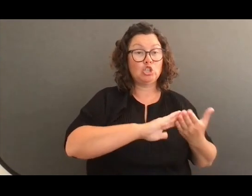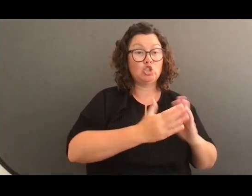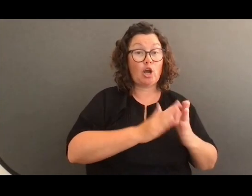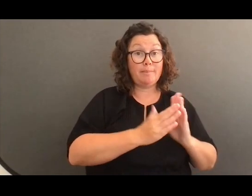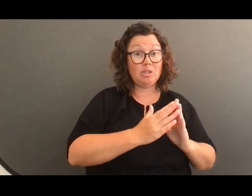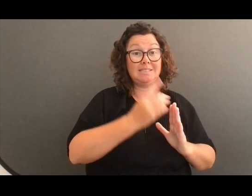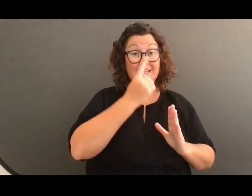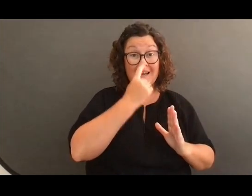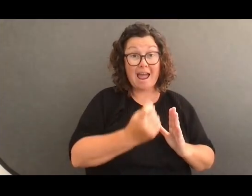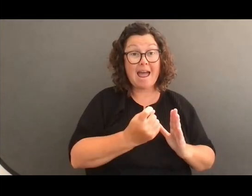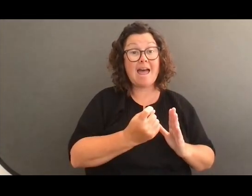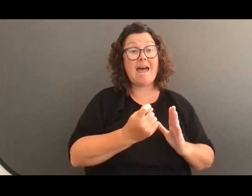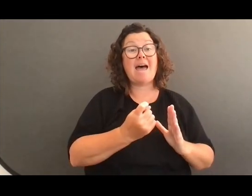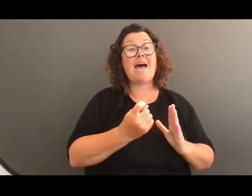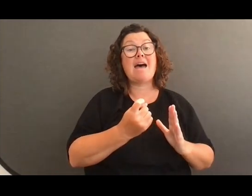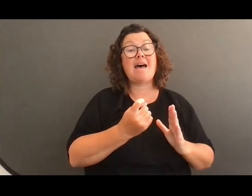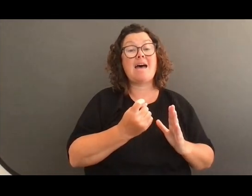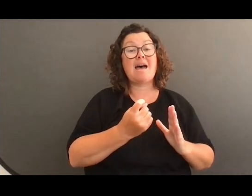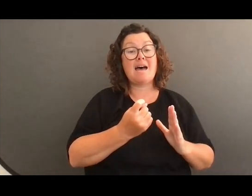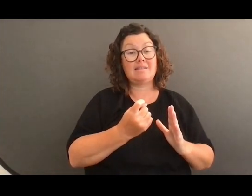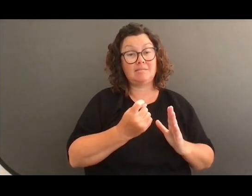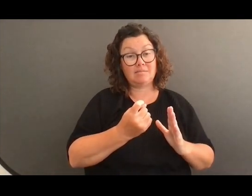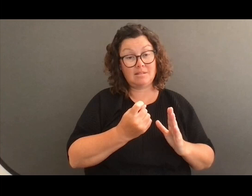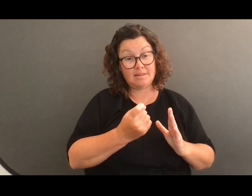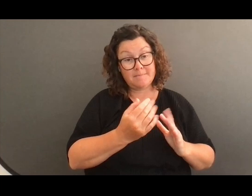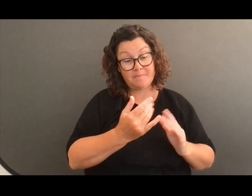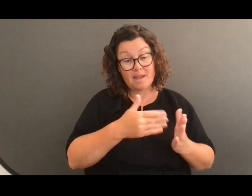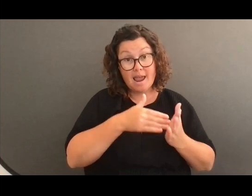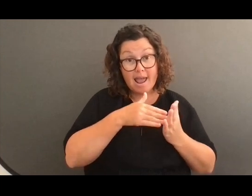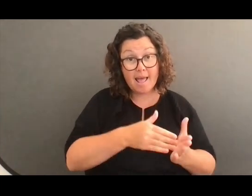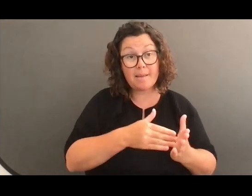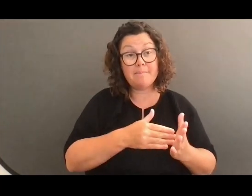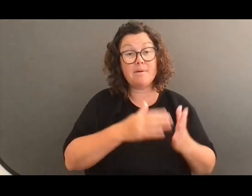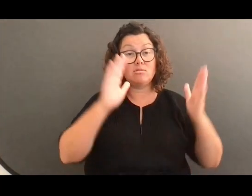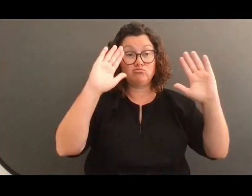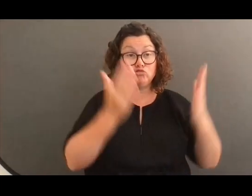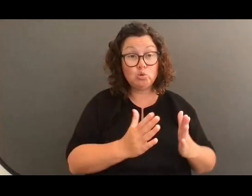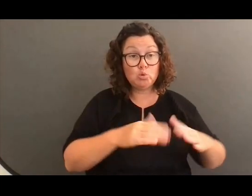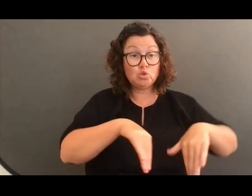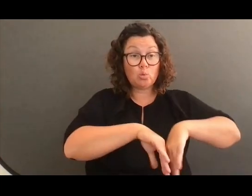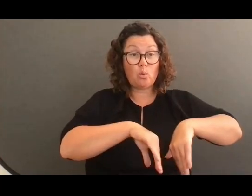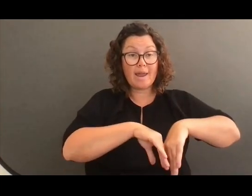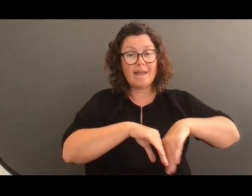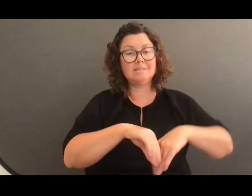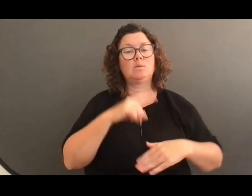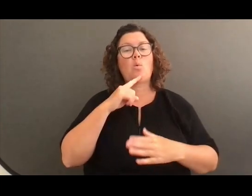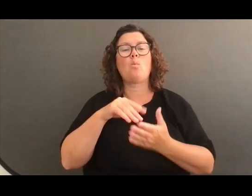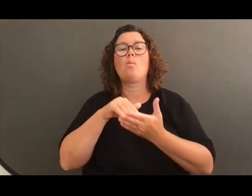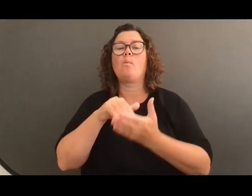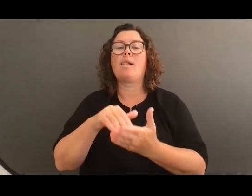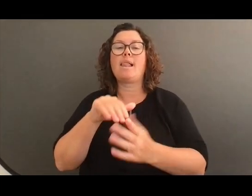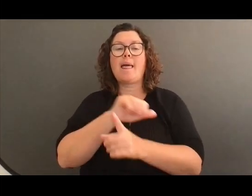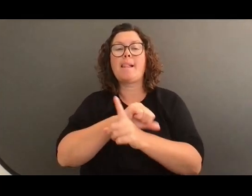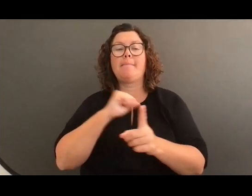The Waste to Art program came about 20 years ago. It was borrowed from a council further